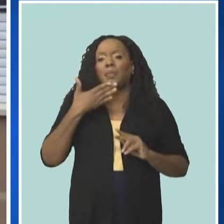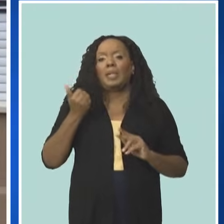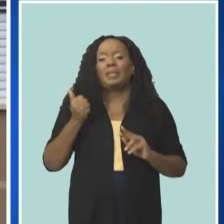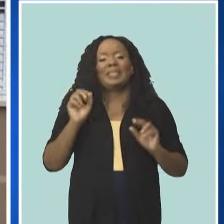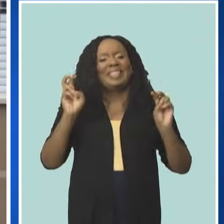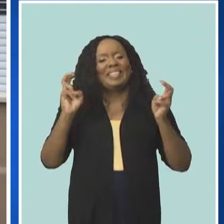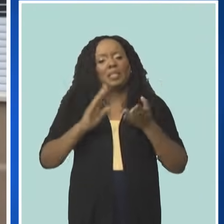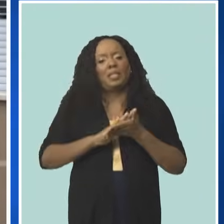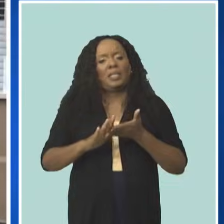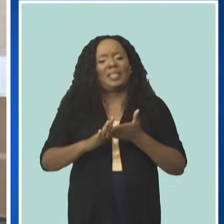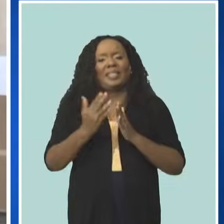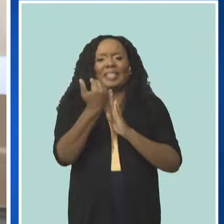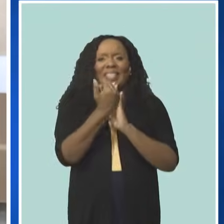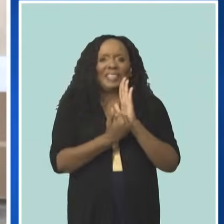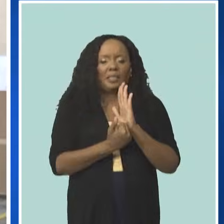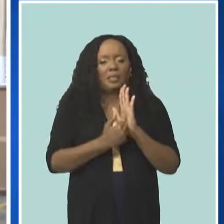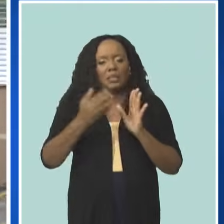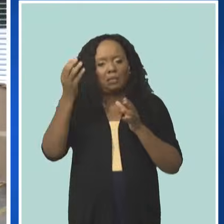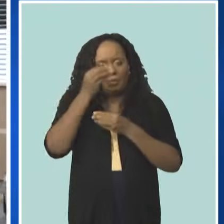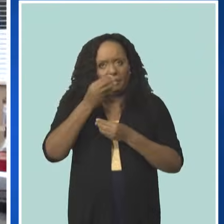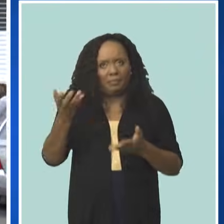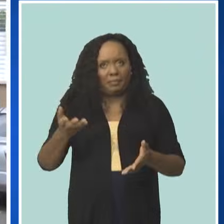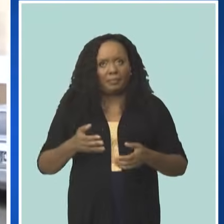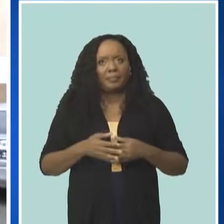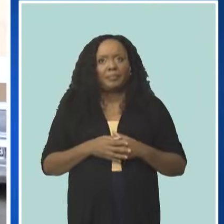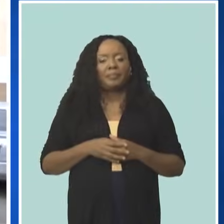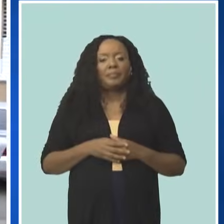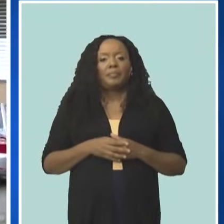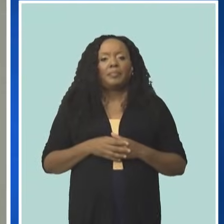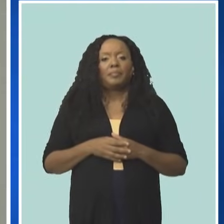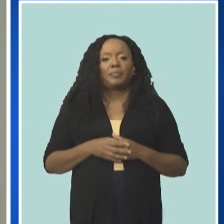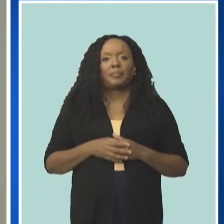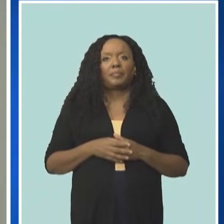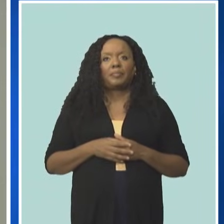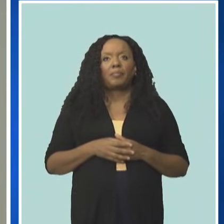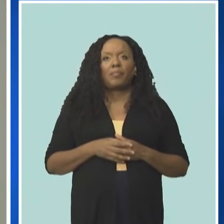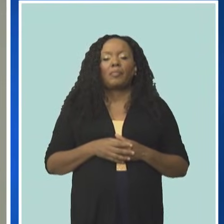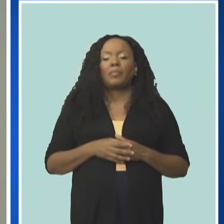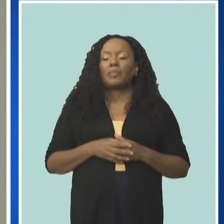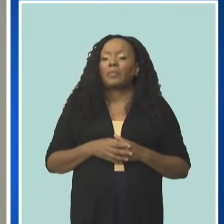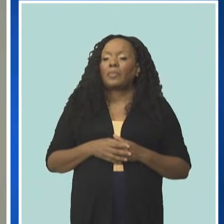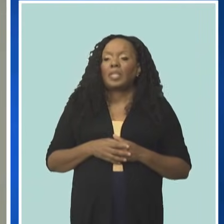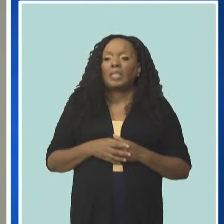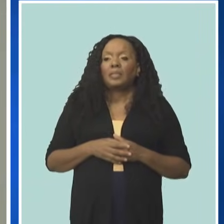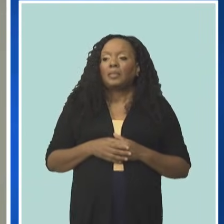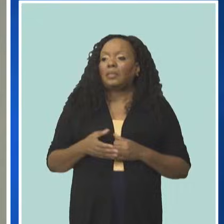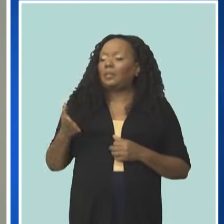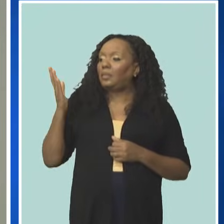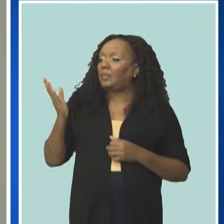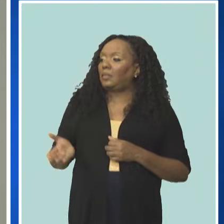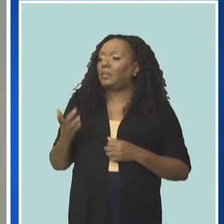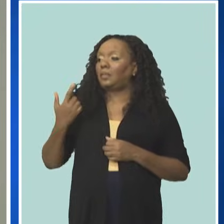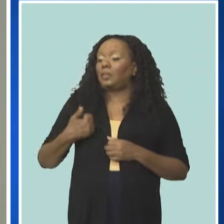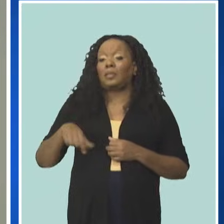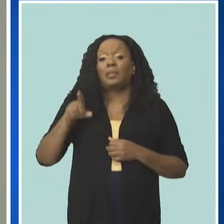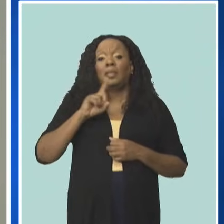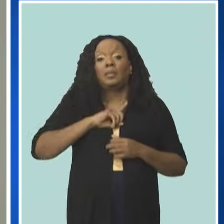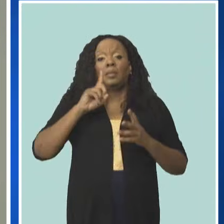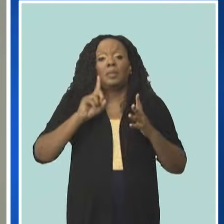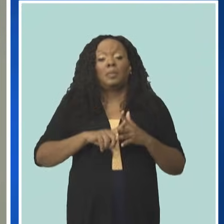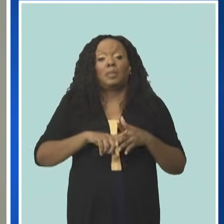time. He gave an update on the exercise. We would have started an enumeration